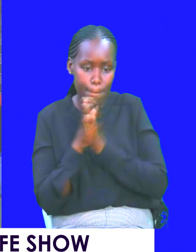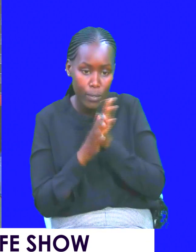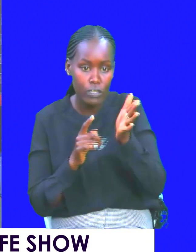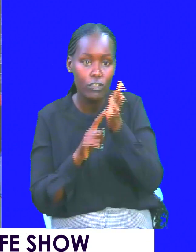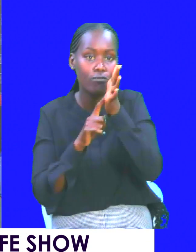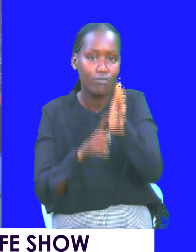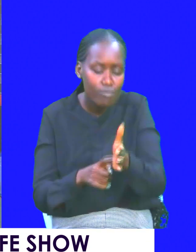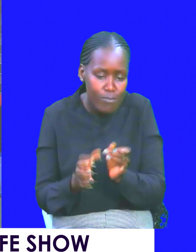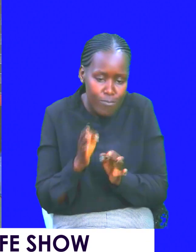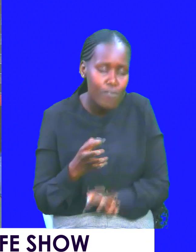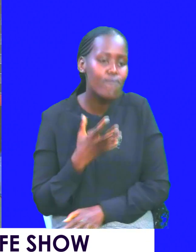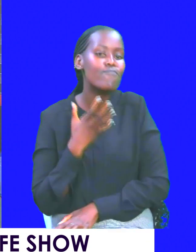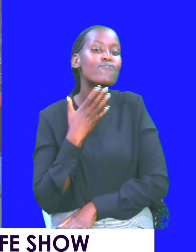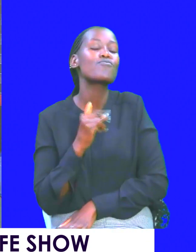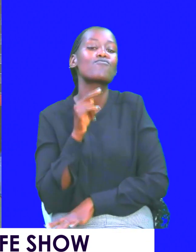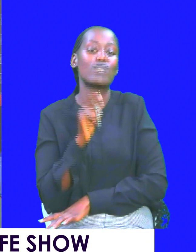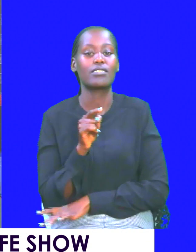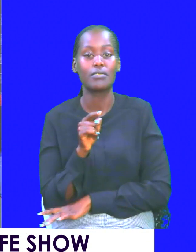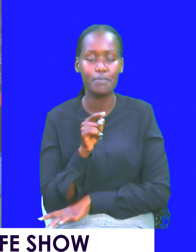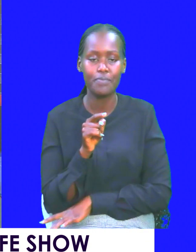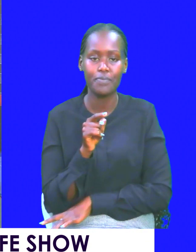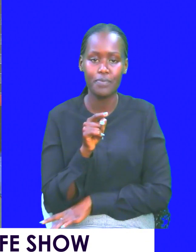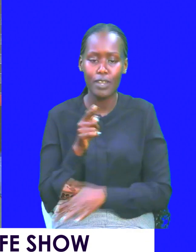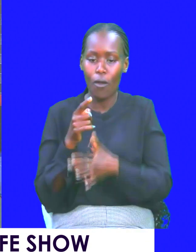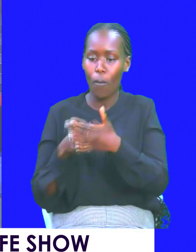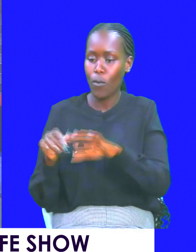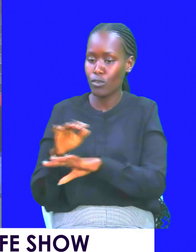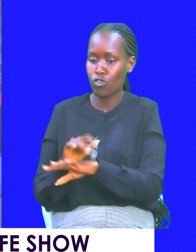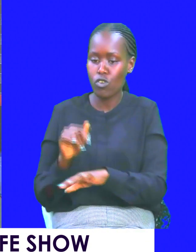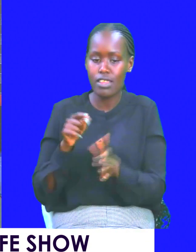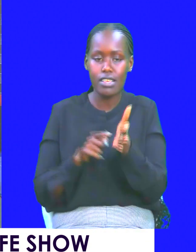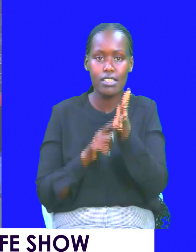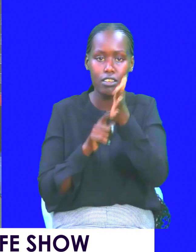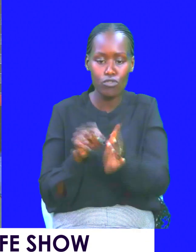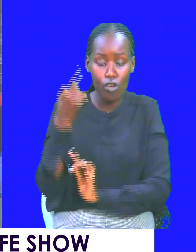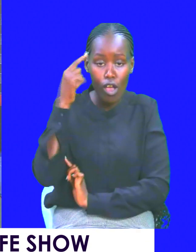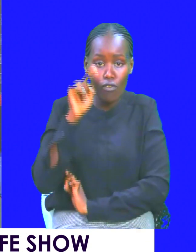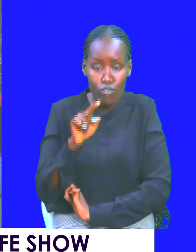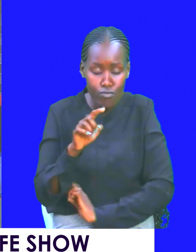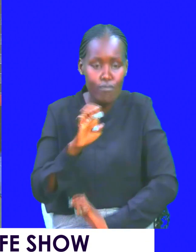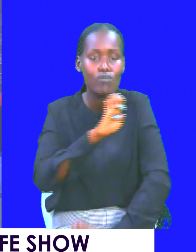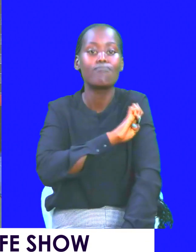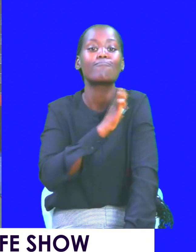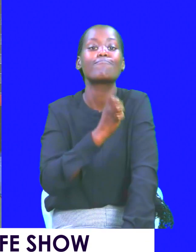so wish. Whatever you call it, this is a show for you to energize.